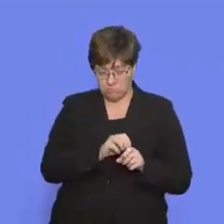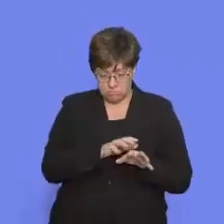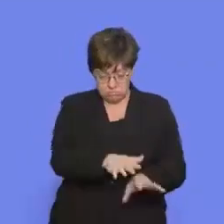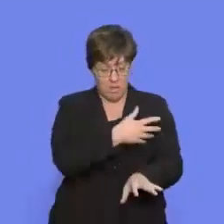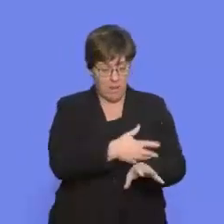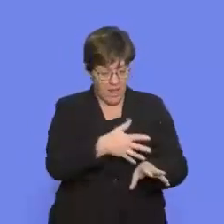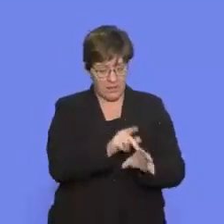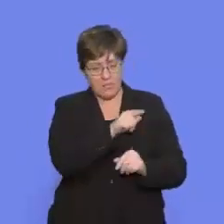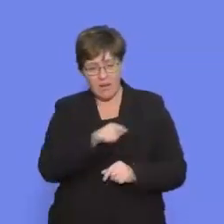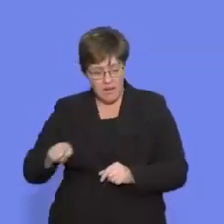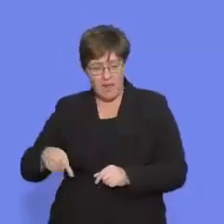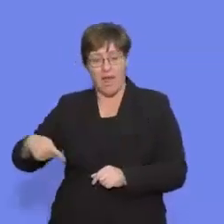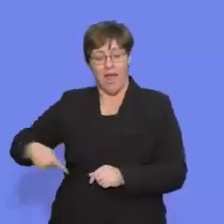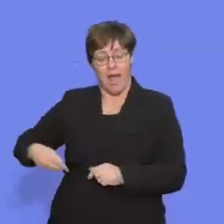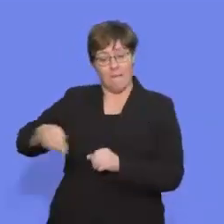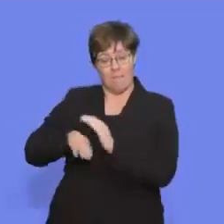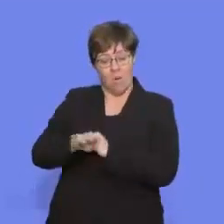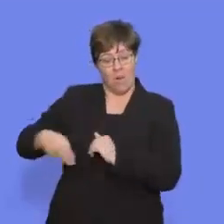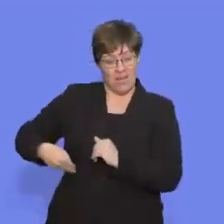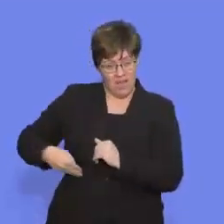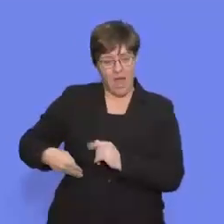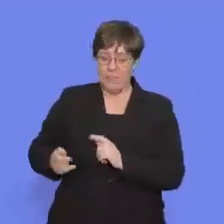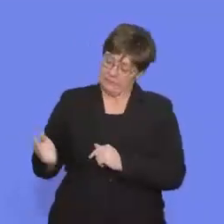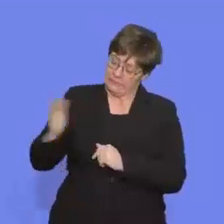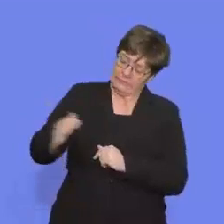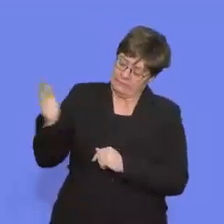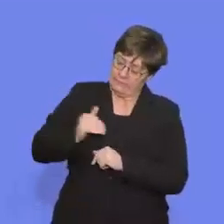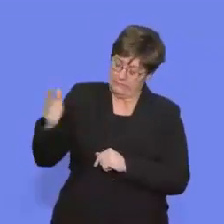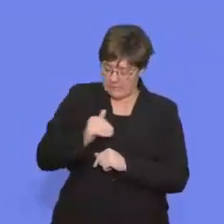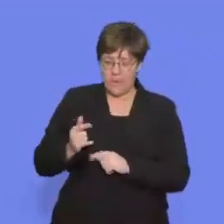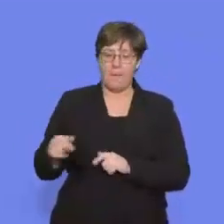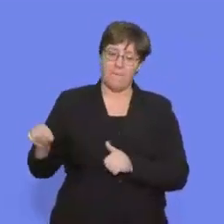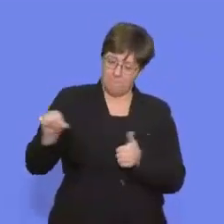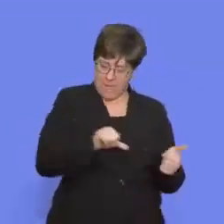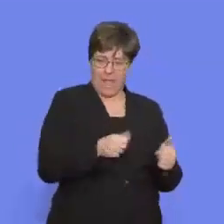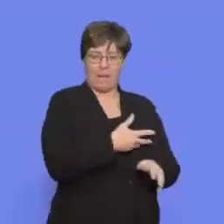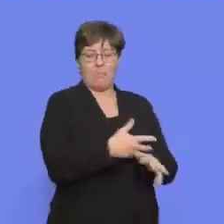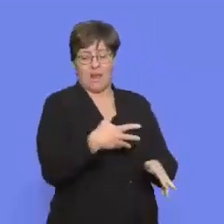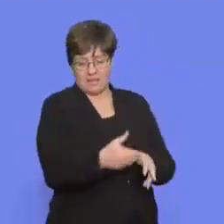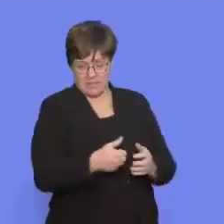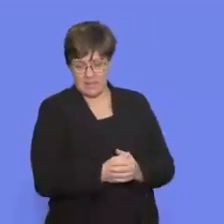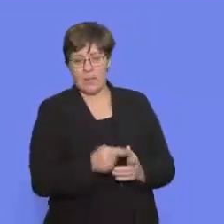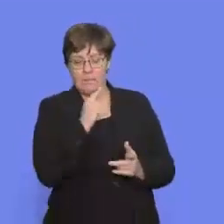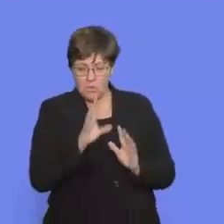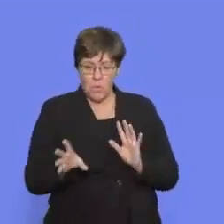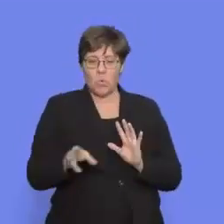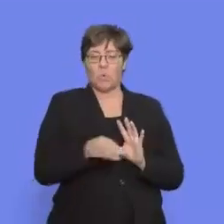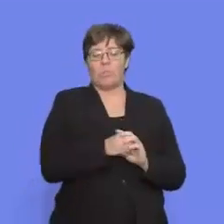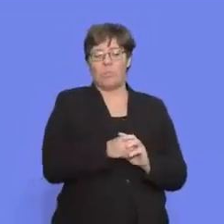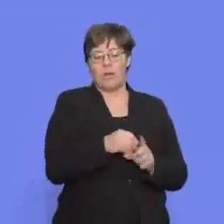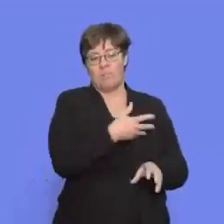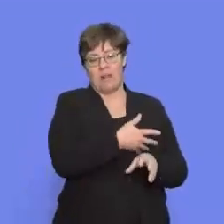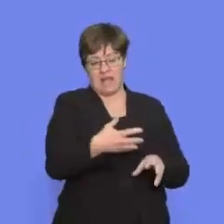into glucose. And the glucose now will be absorbed into our blood, and it will now take